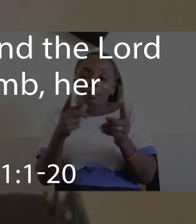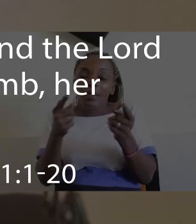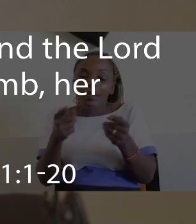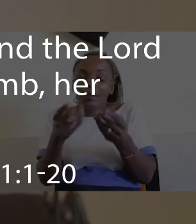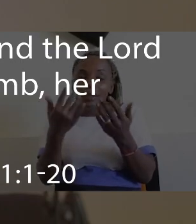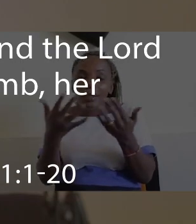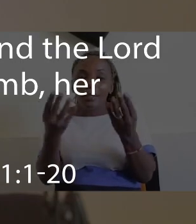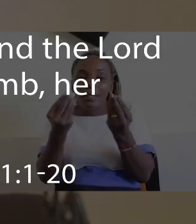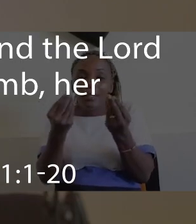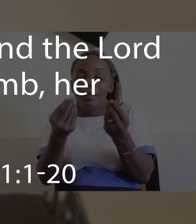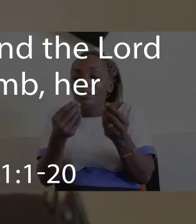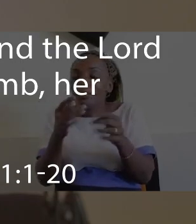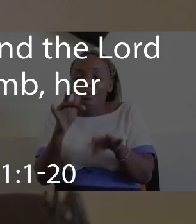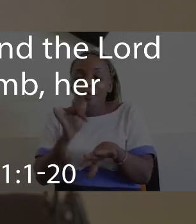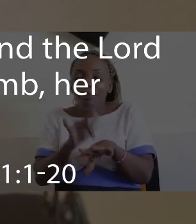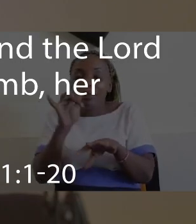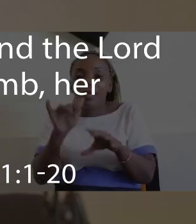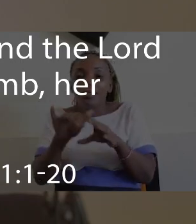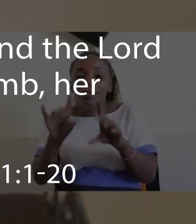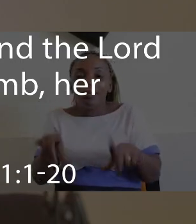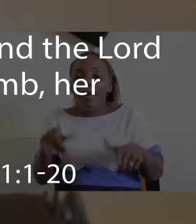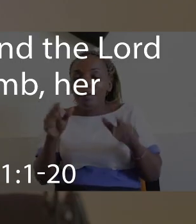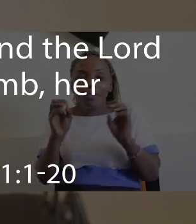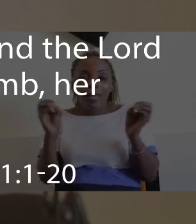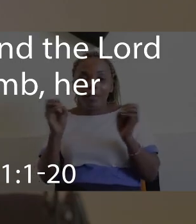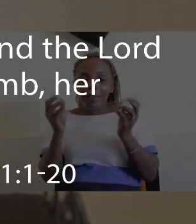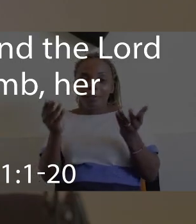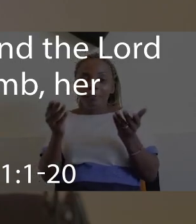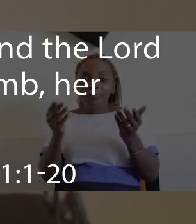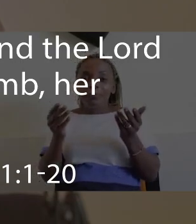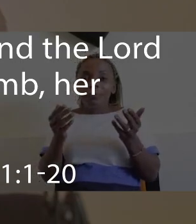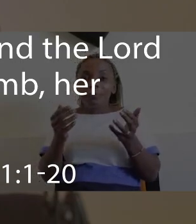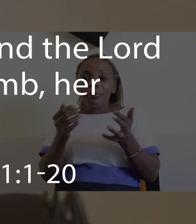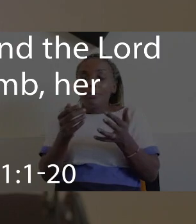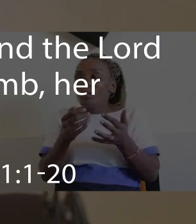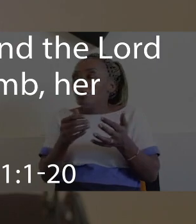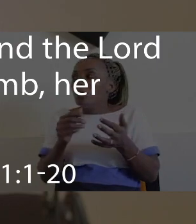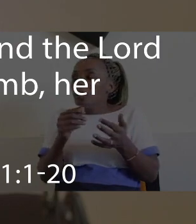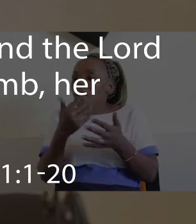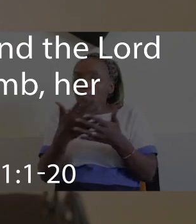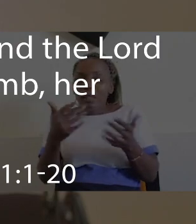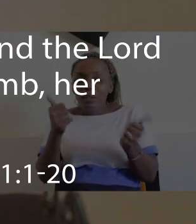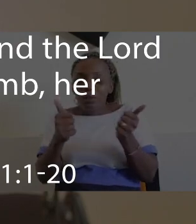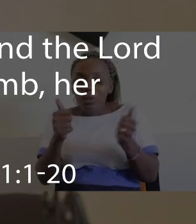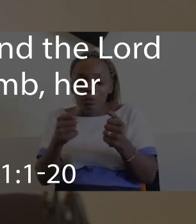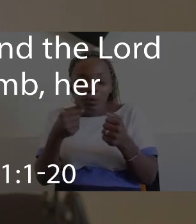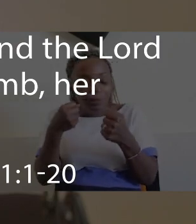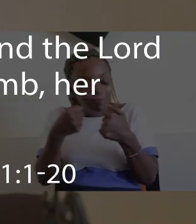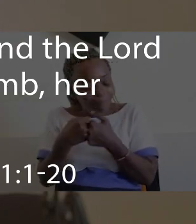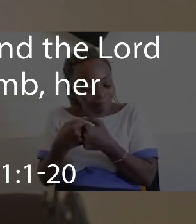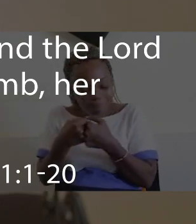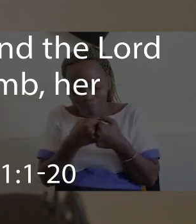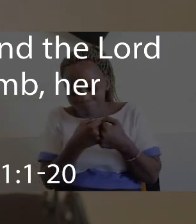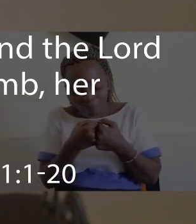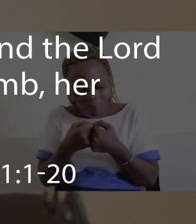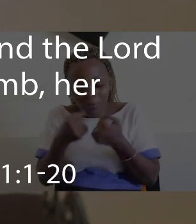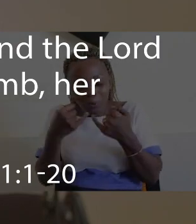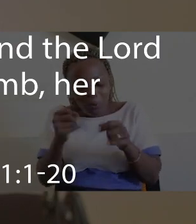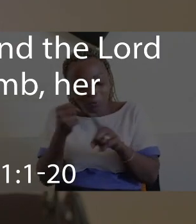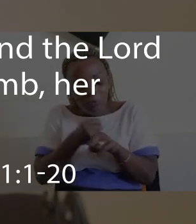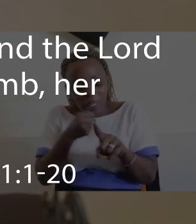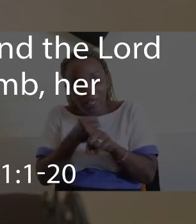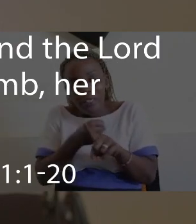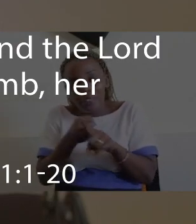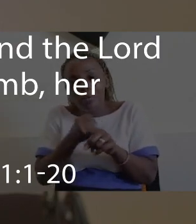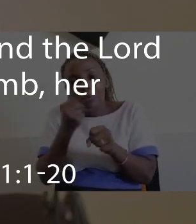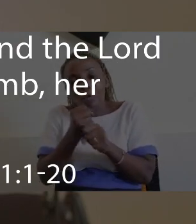much or a lot of impact in our lives. It is those things that we struggle for, that we fight, that